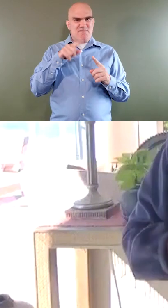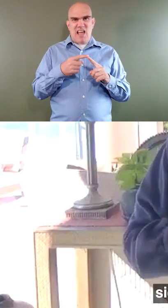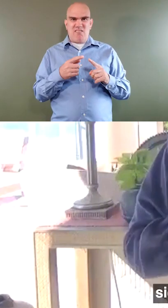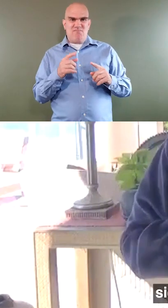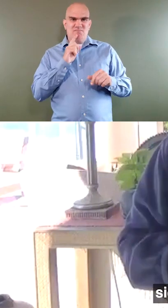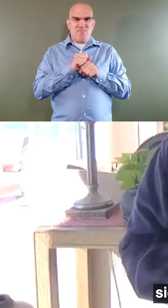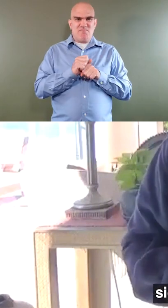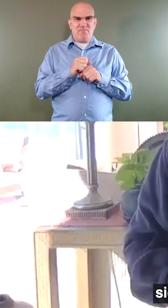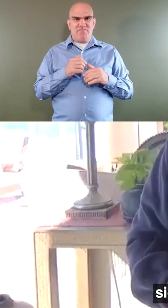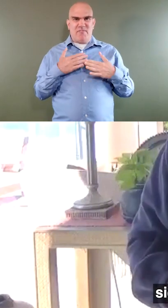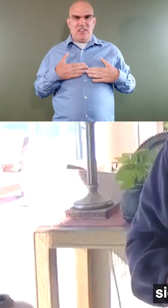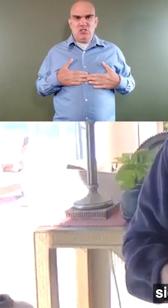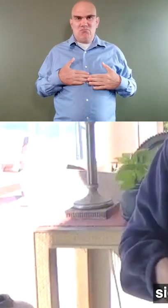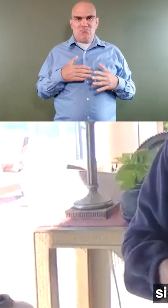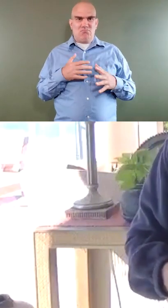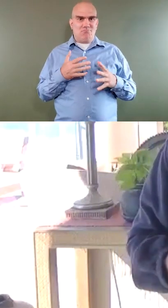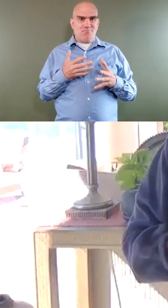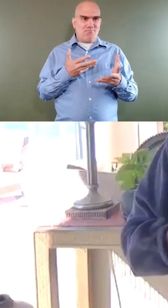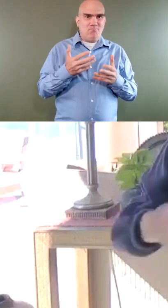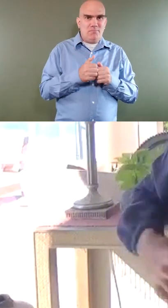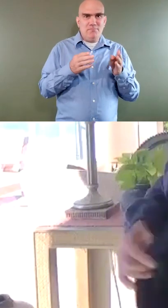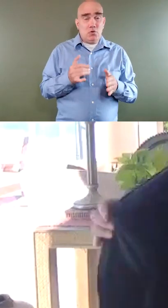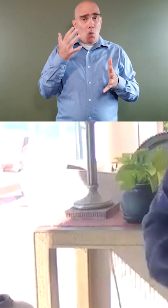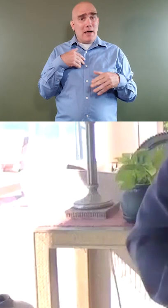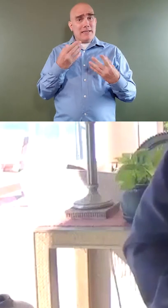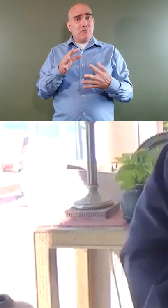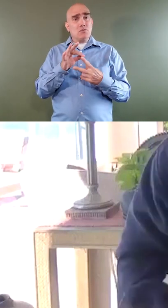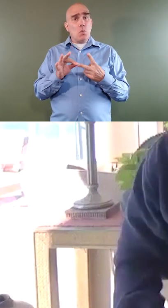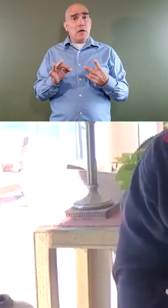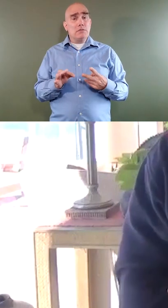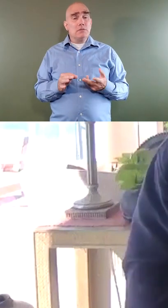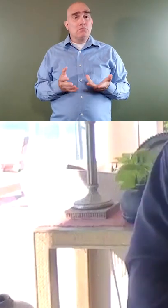martial side of things, others of you do. And that's why I'm giving you a choice here.